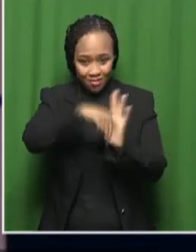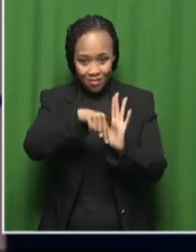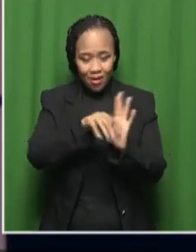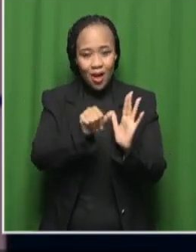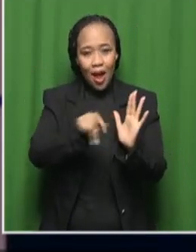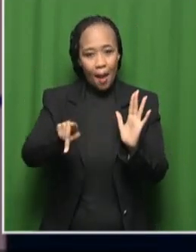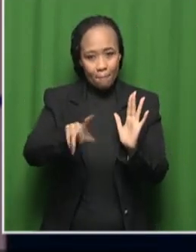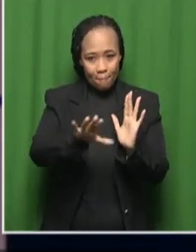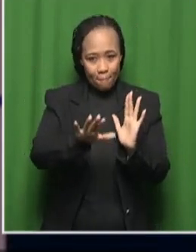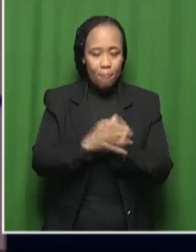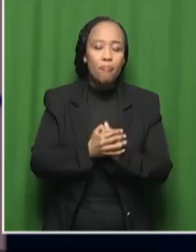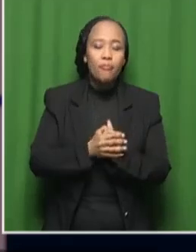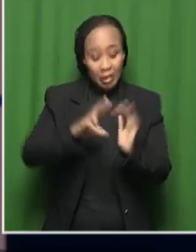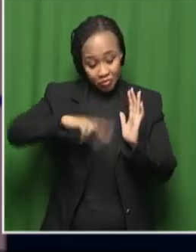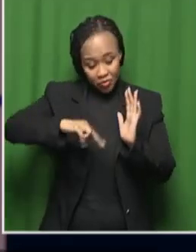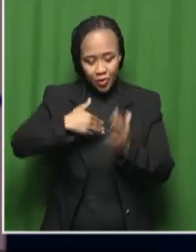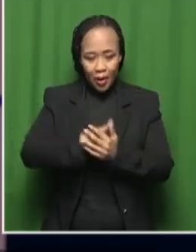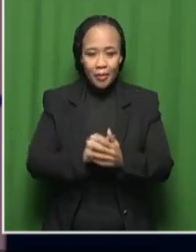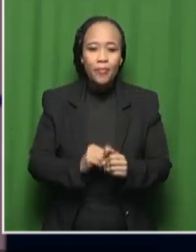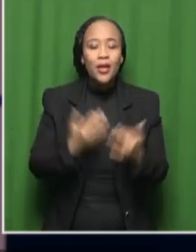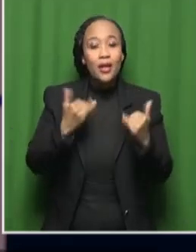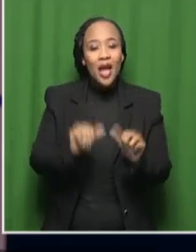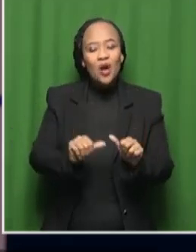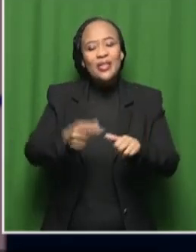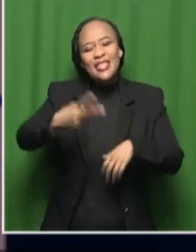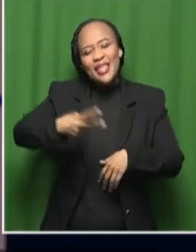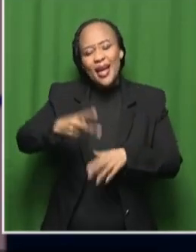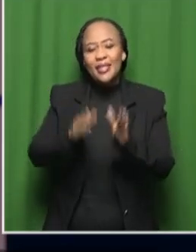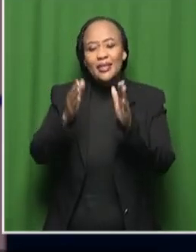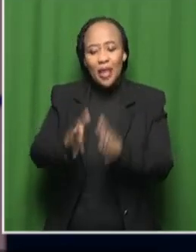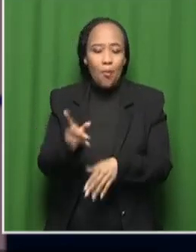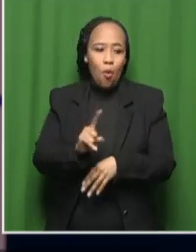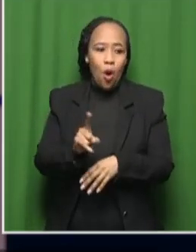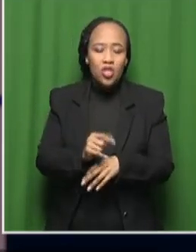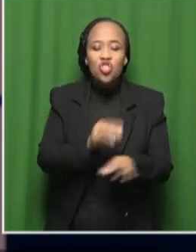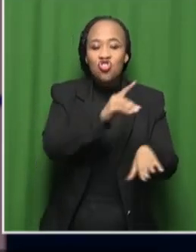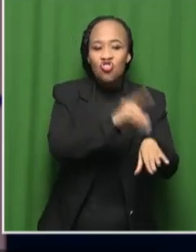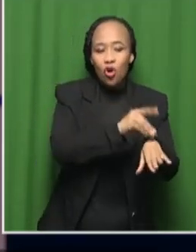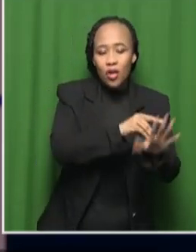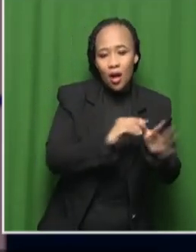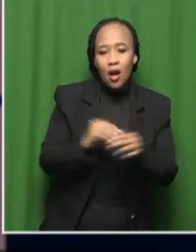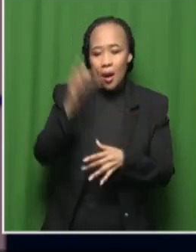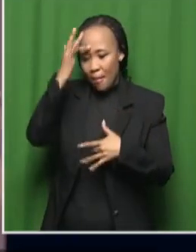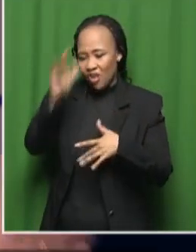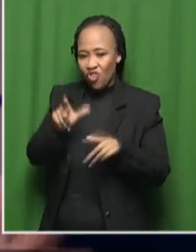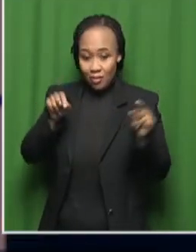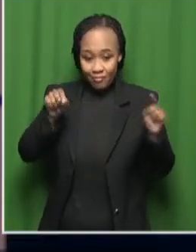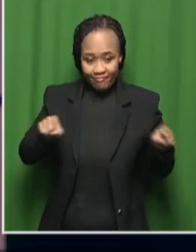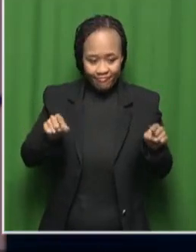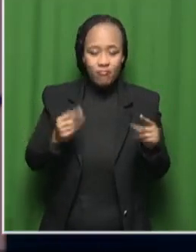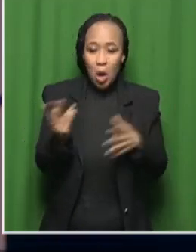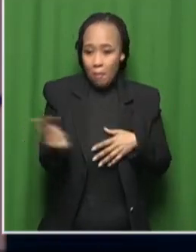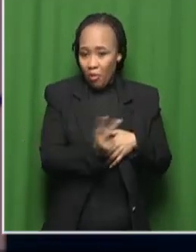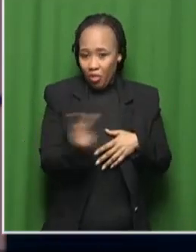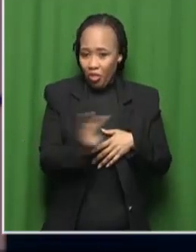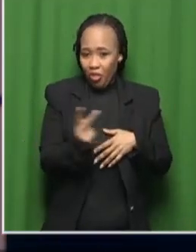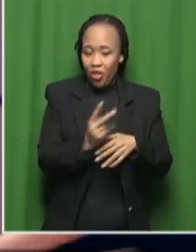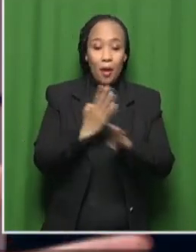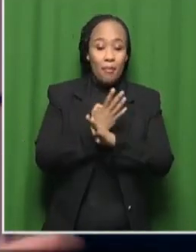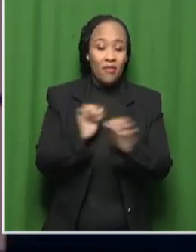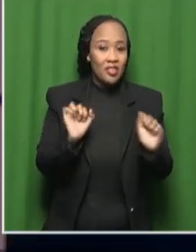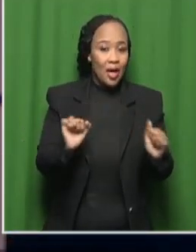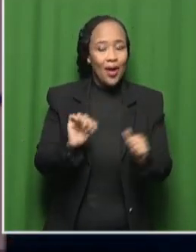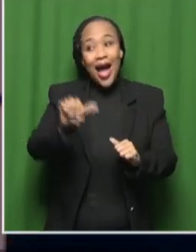app. The next steps, it would be remain between the doctor and the patient, and no one else has access to the app, and that's why we are completely independent of